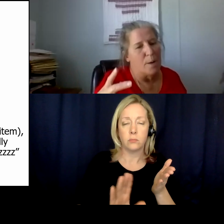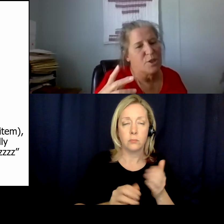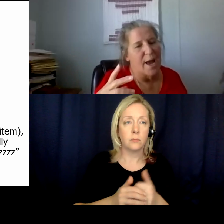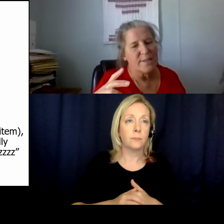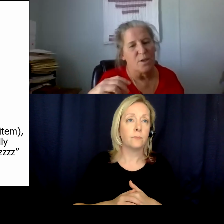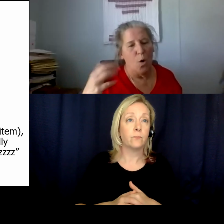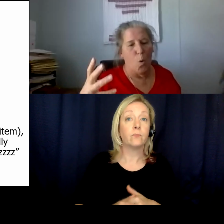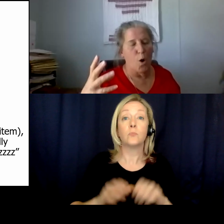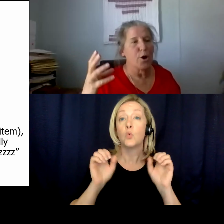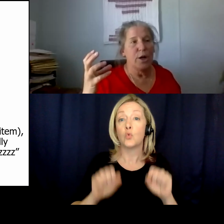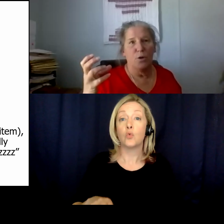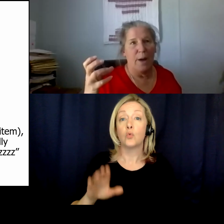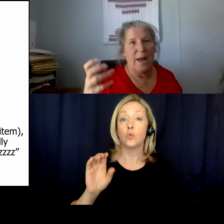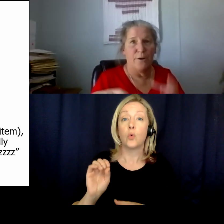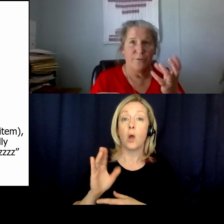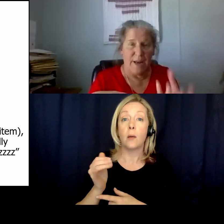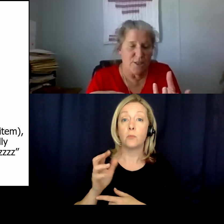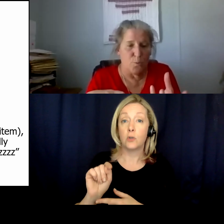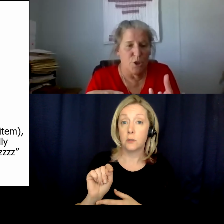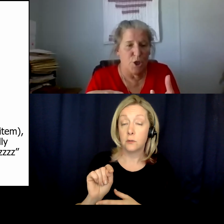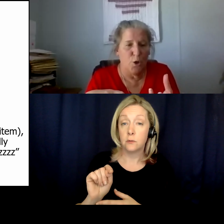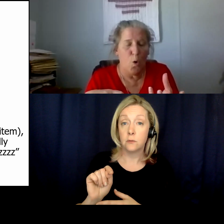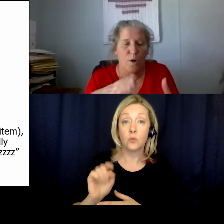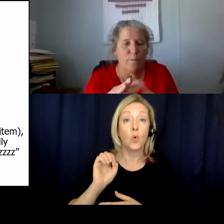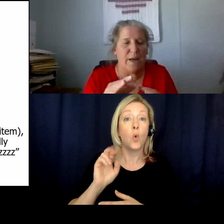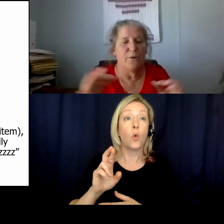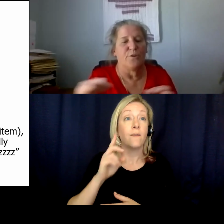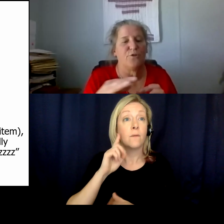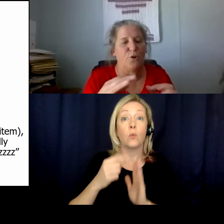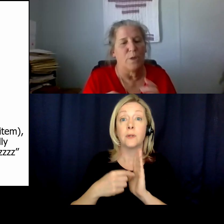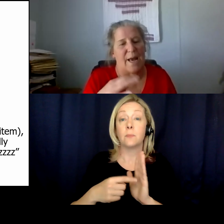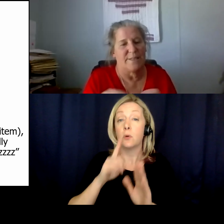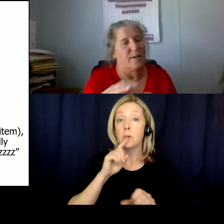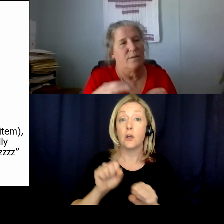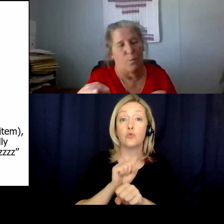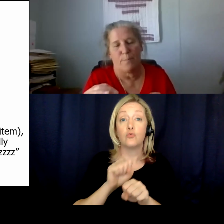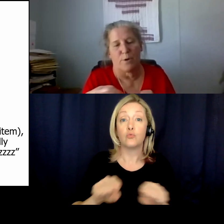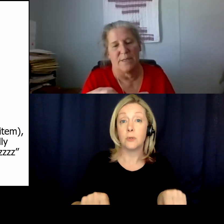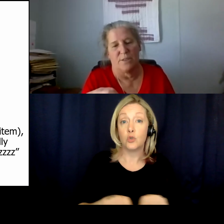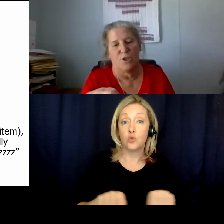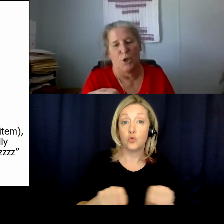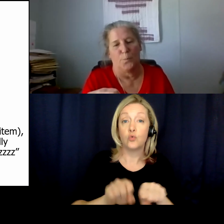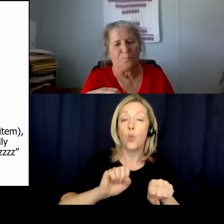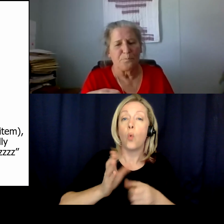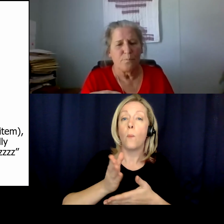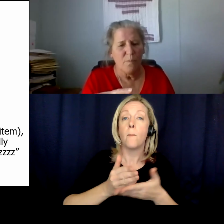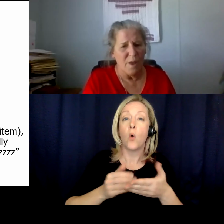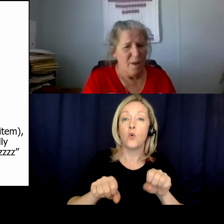be objects, or you may use an actual shoe, or you may use a shoelace that represents a